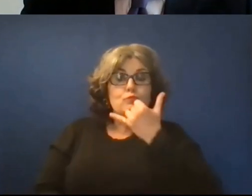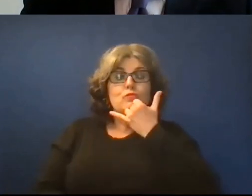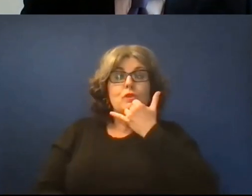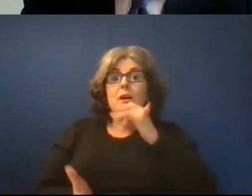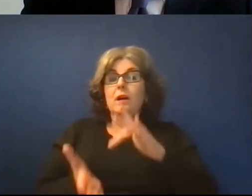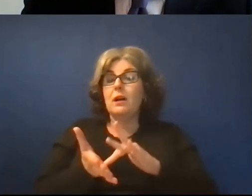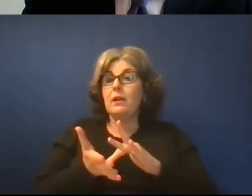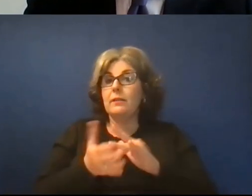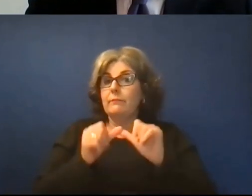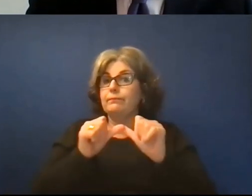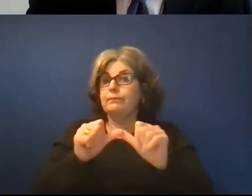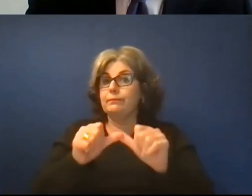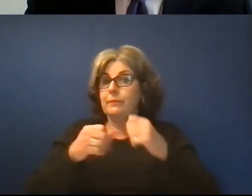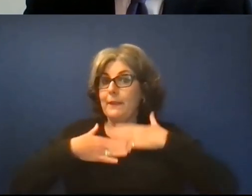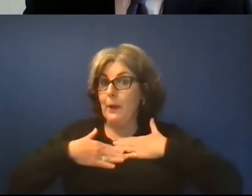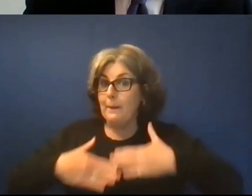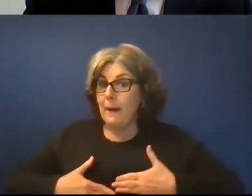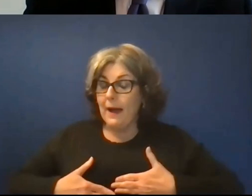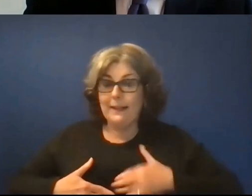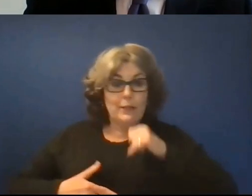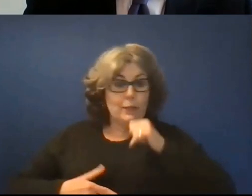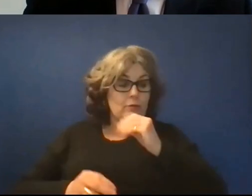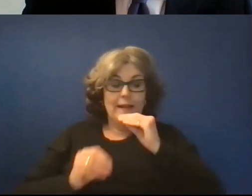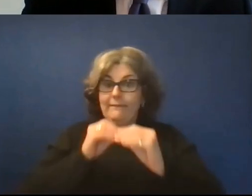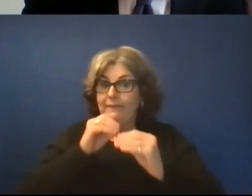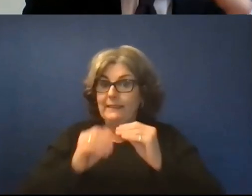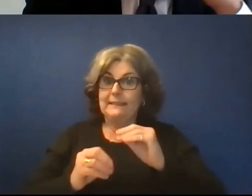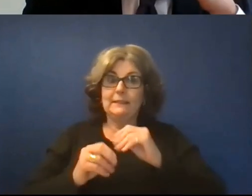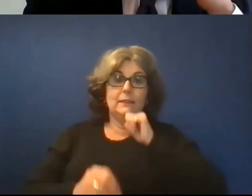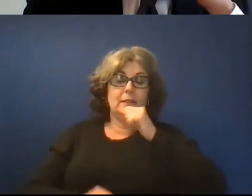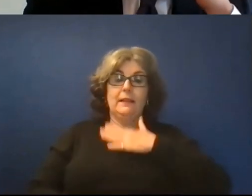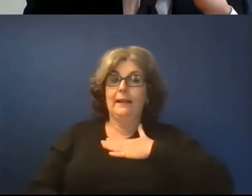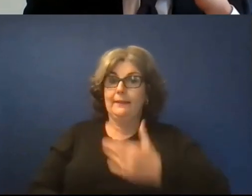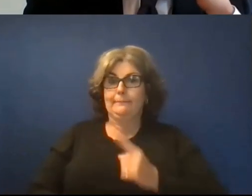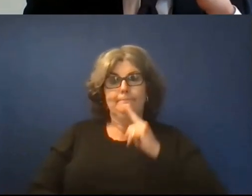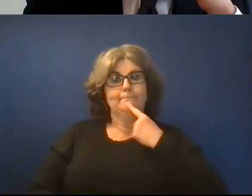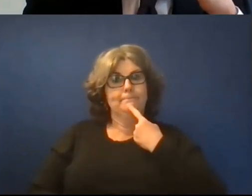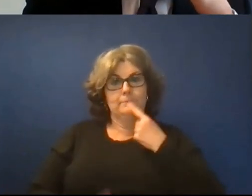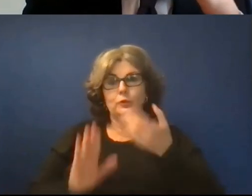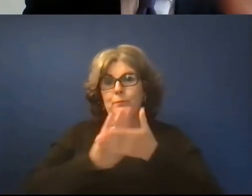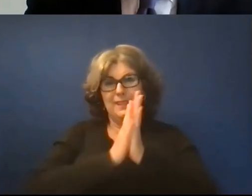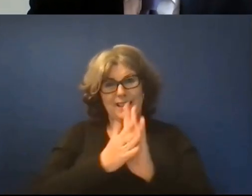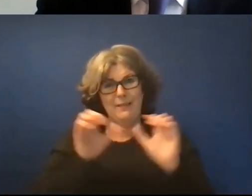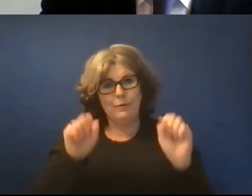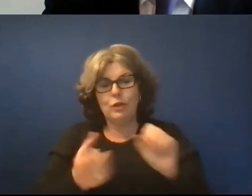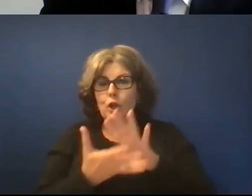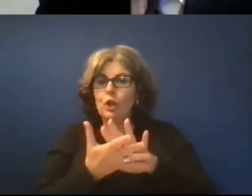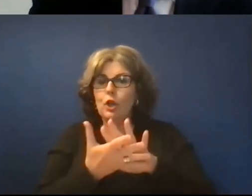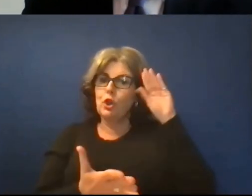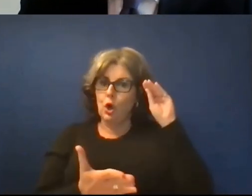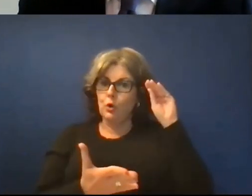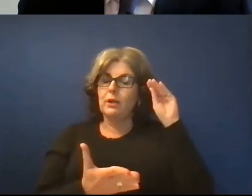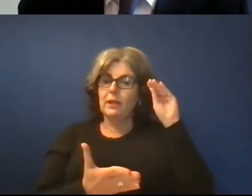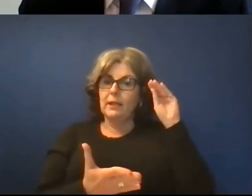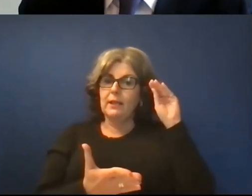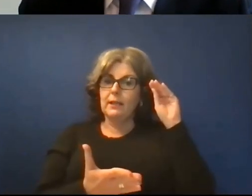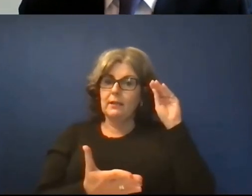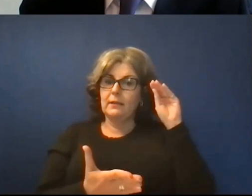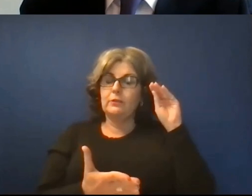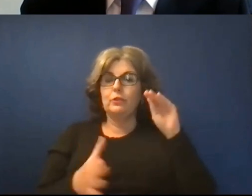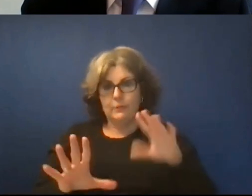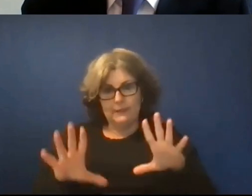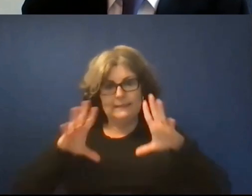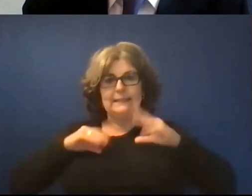longer the patient has that in the system and you're not correcting it, the more serious that's going to be. So learning how to own up